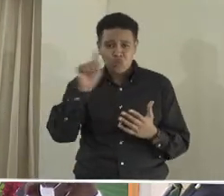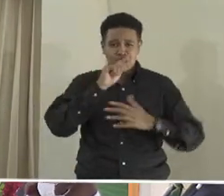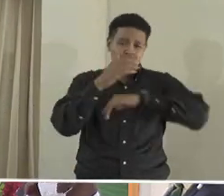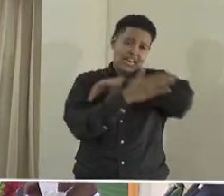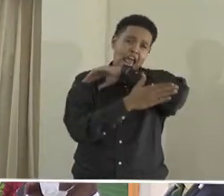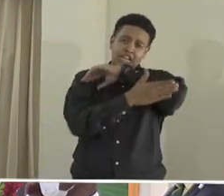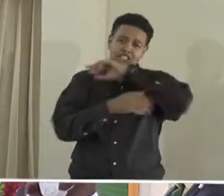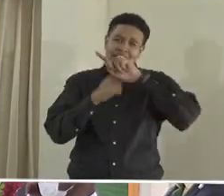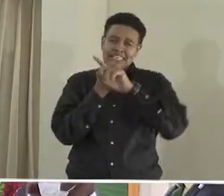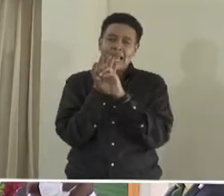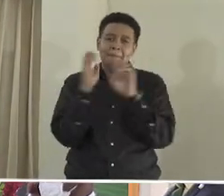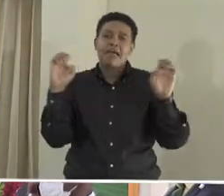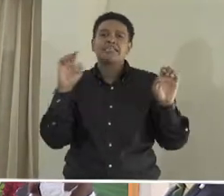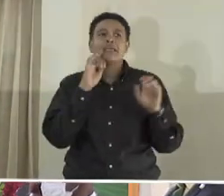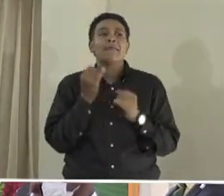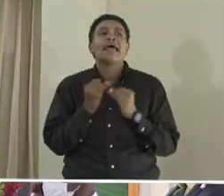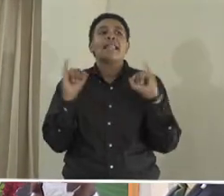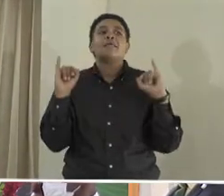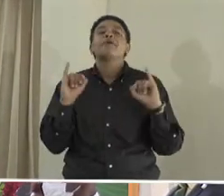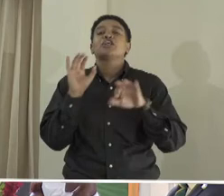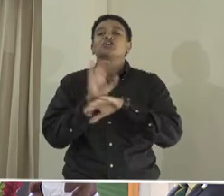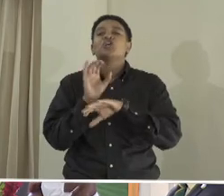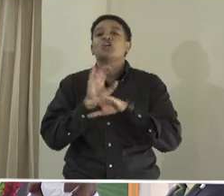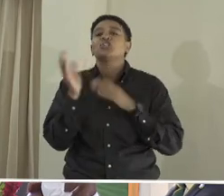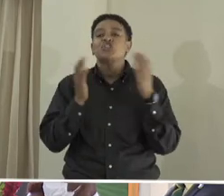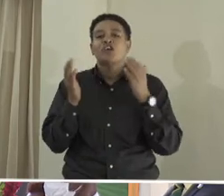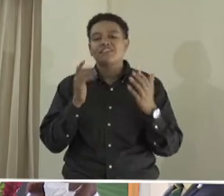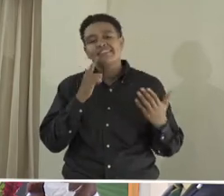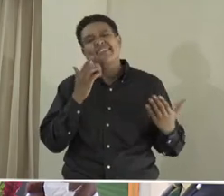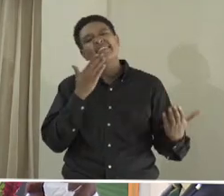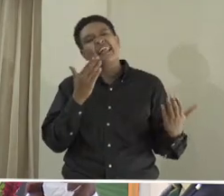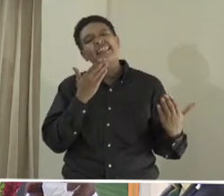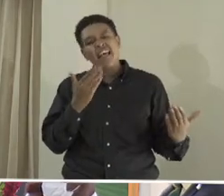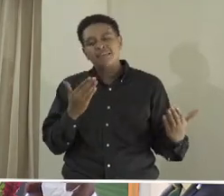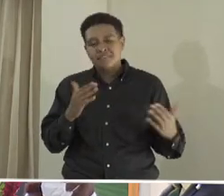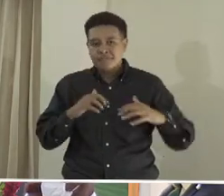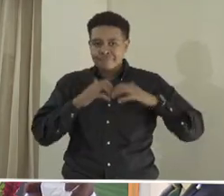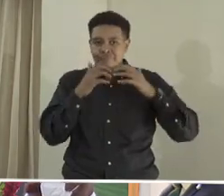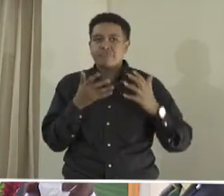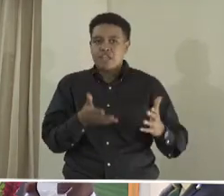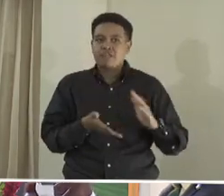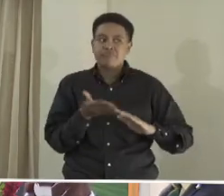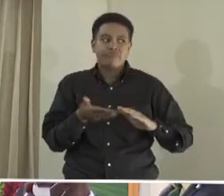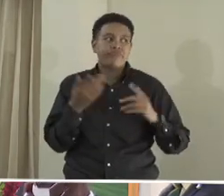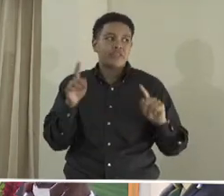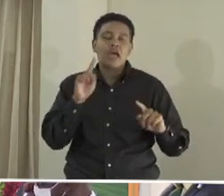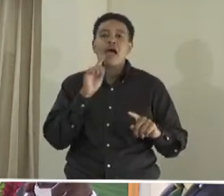National Emancipation and Independence Thanksgiving Church Service on